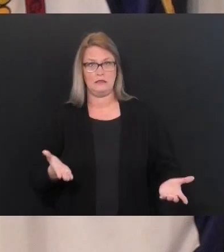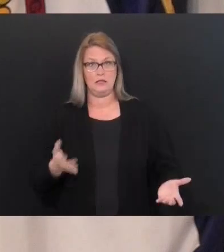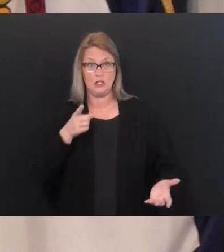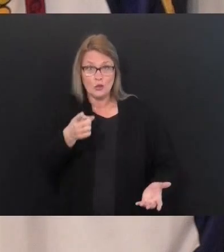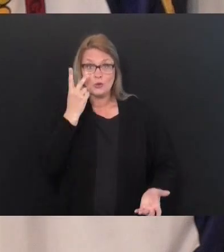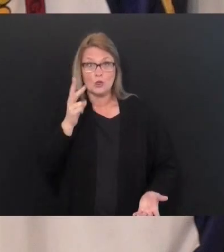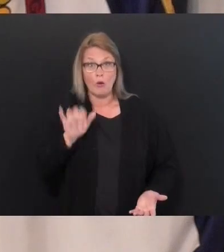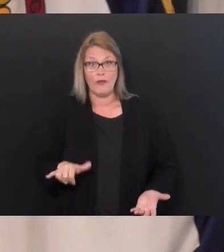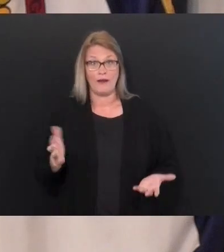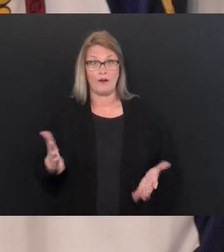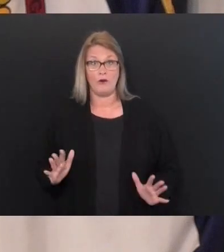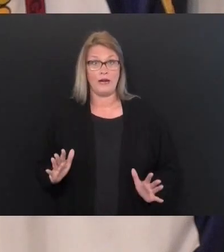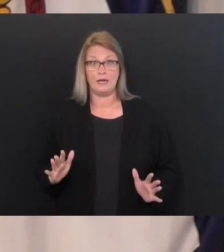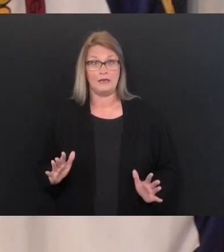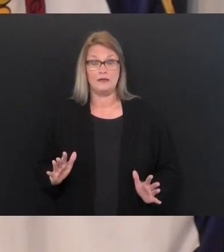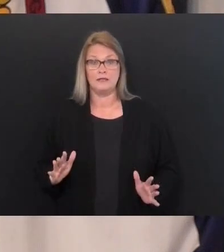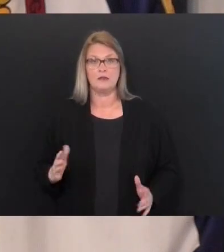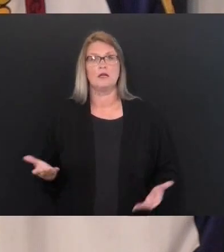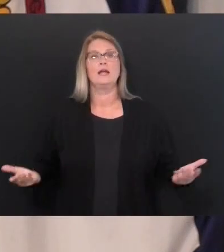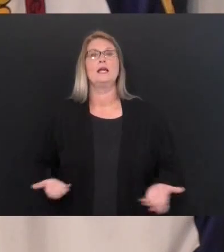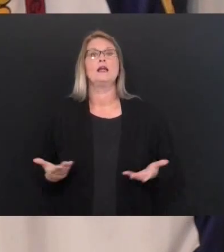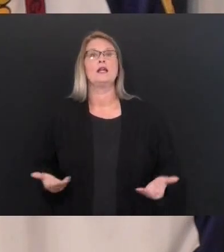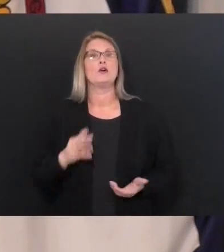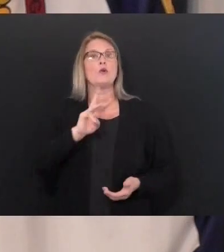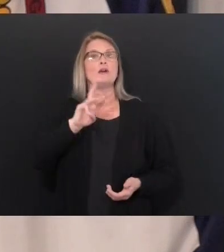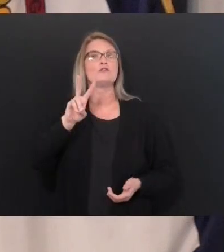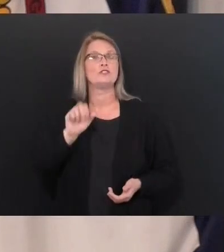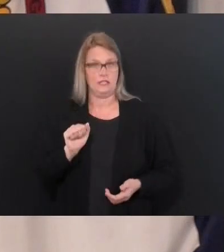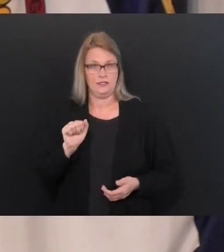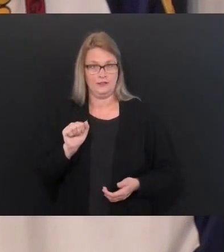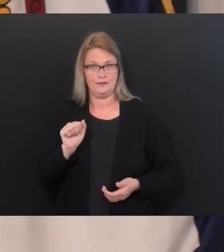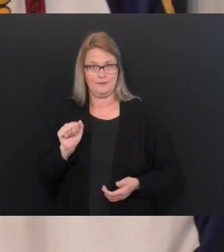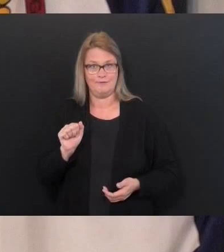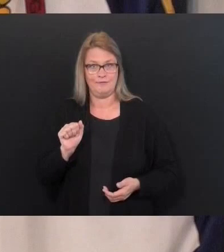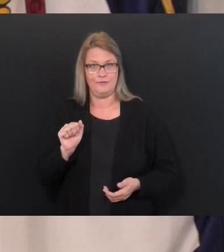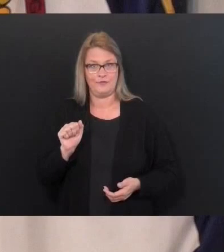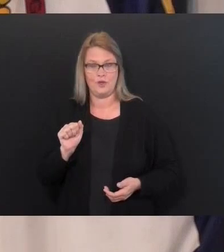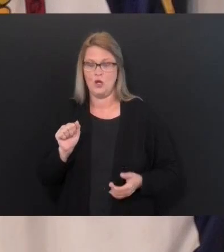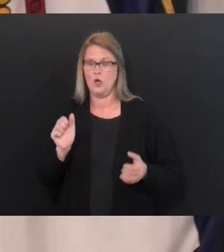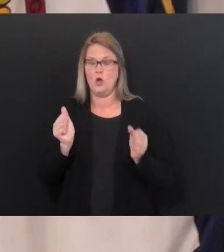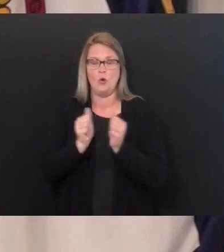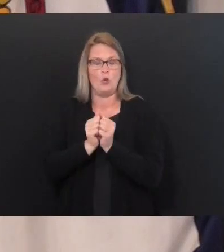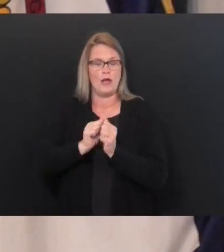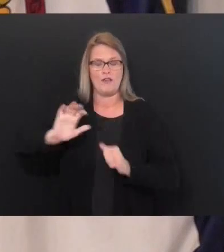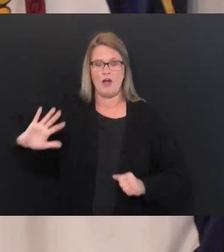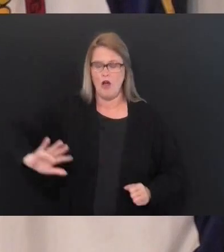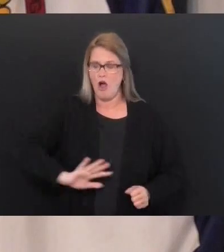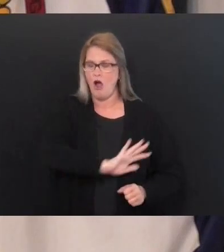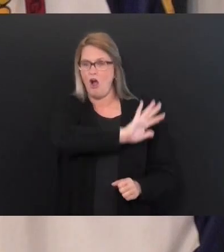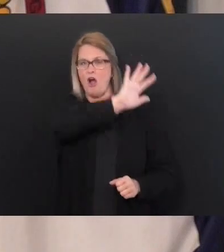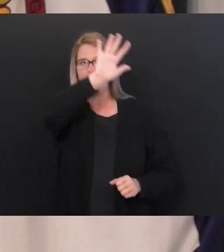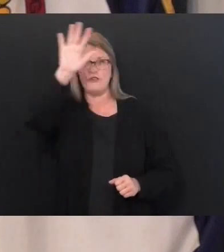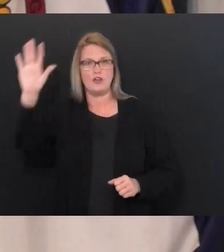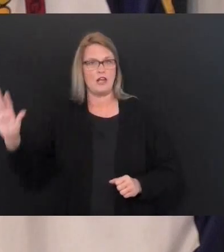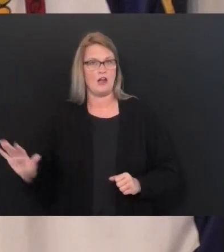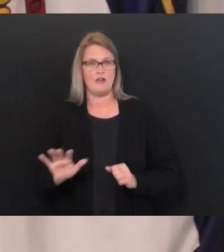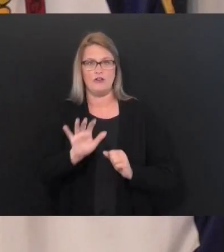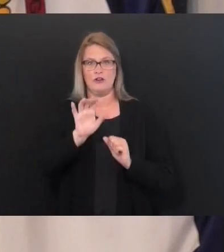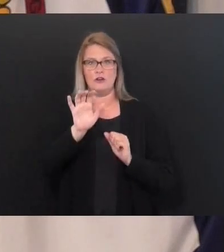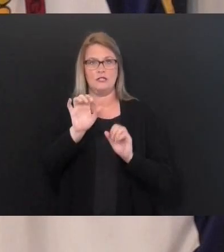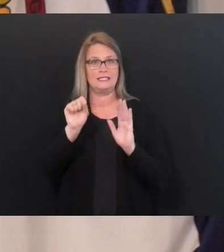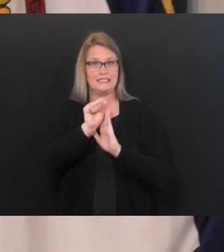that. And West Virginia, right with all the bordering counties all the way around